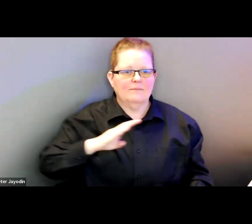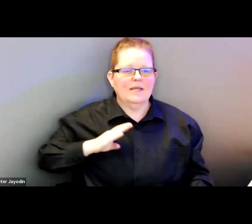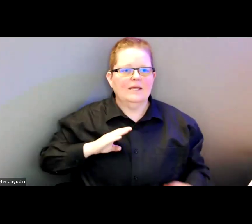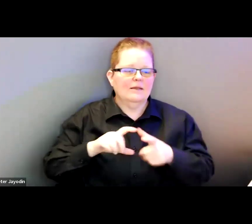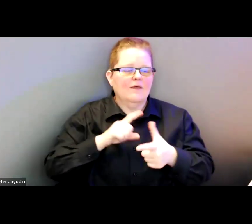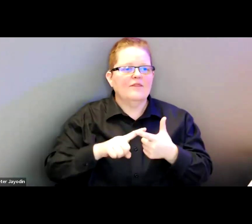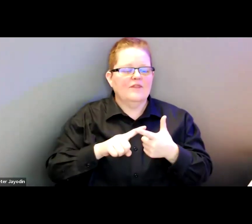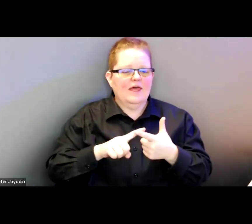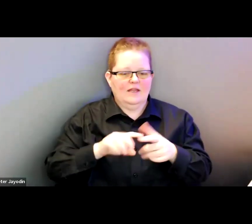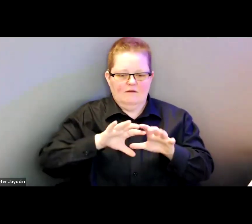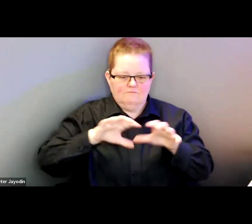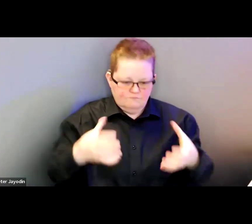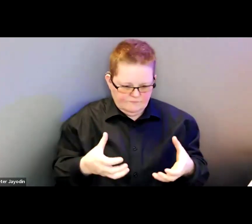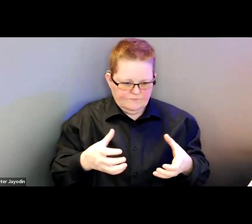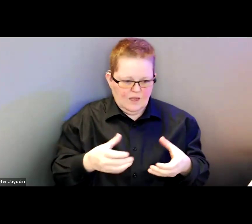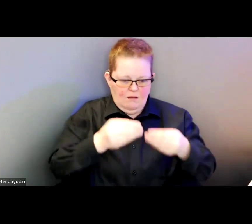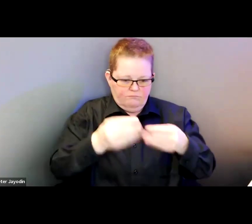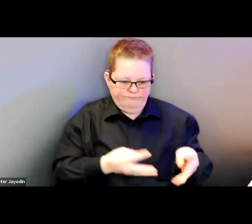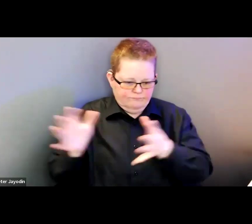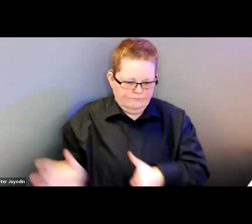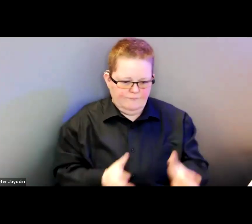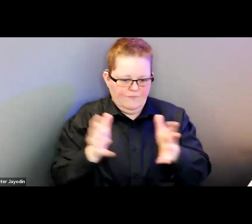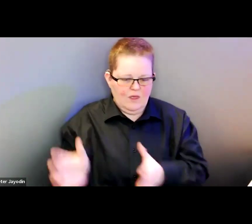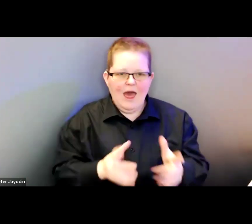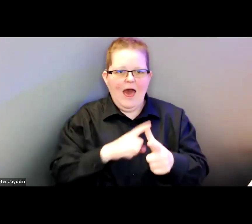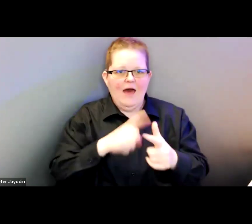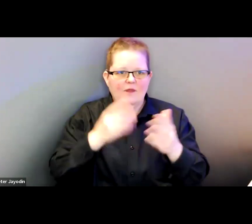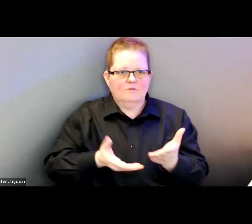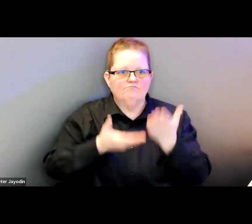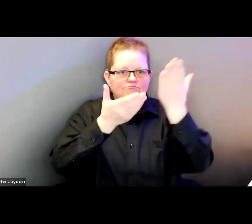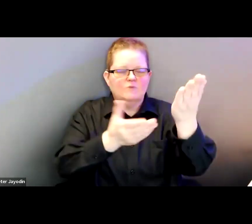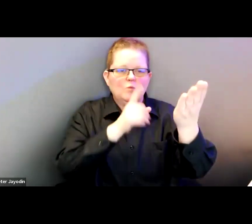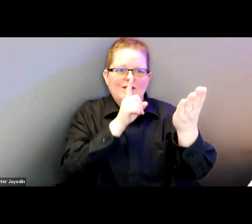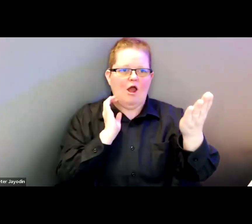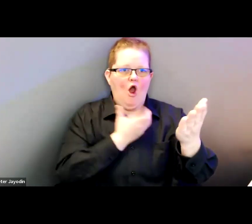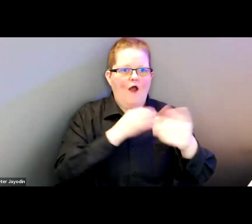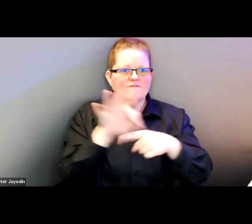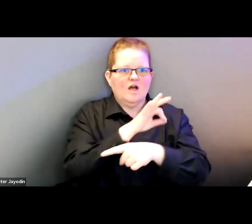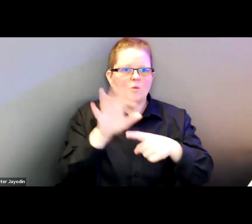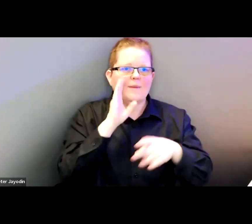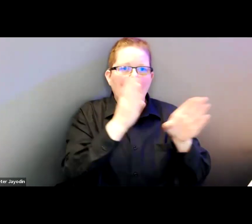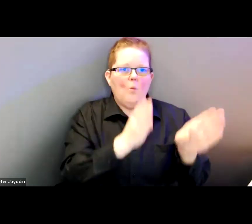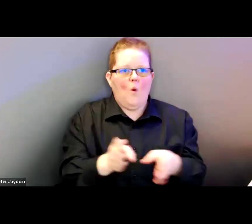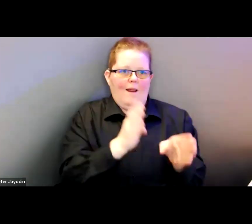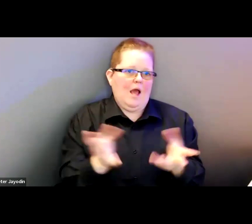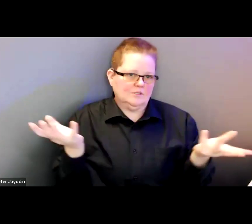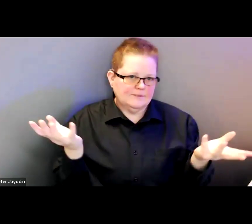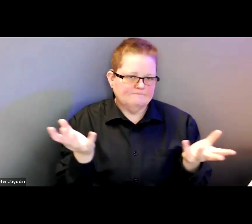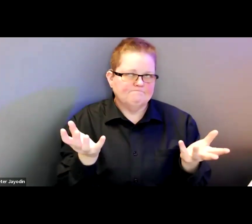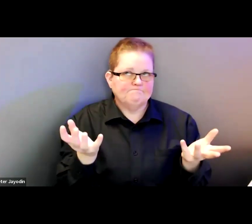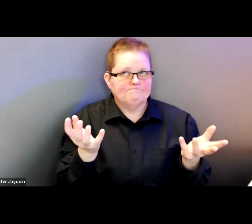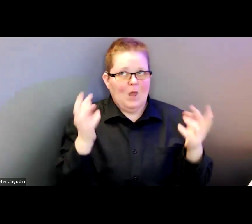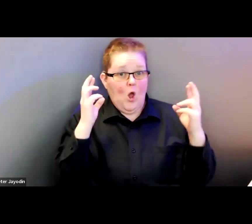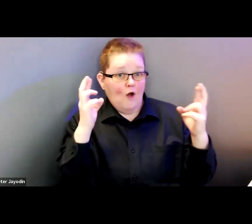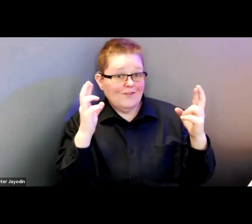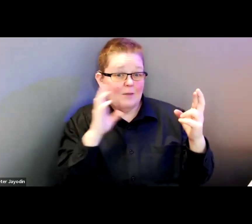committee for consideration. But it's more of like an organizing function, given that there's going to be a lot of, I hope, great engagement with the